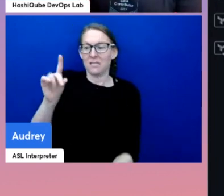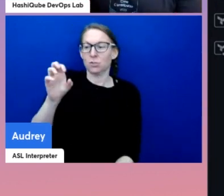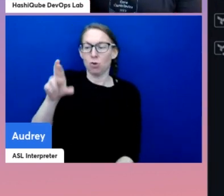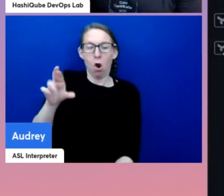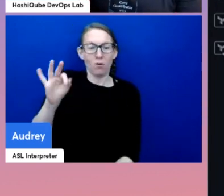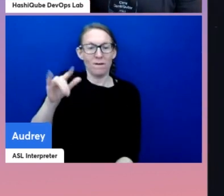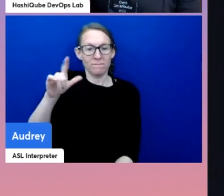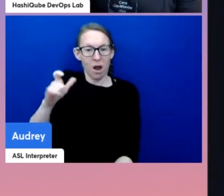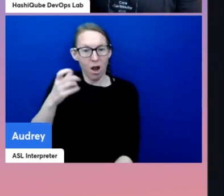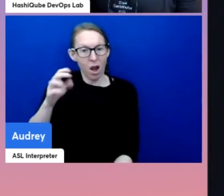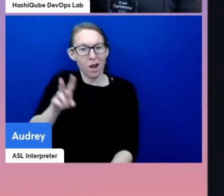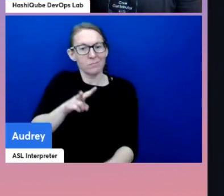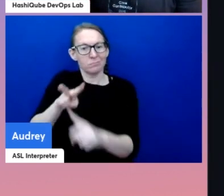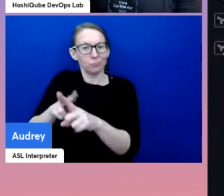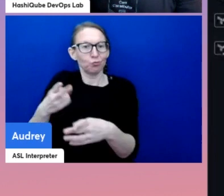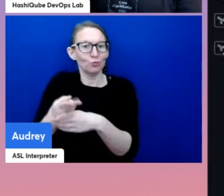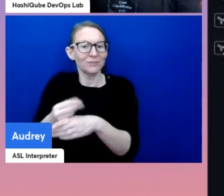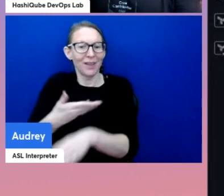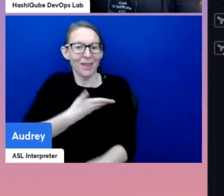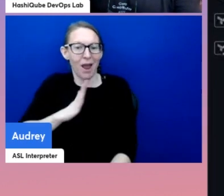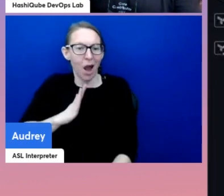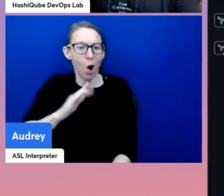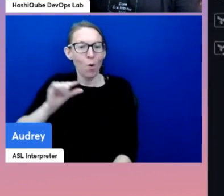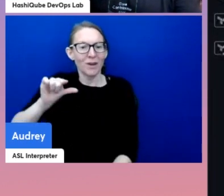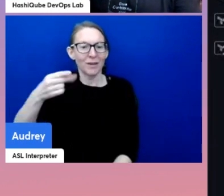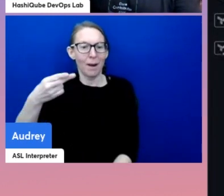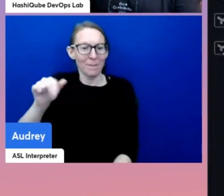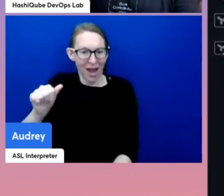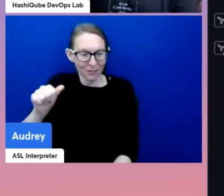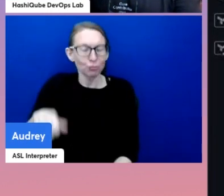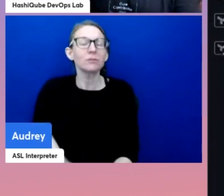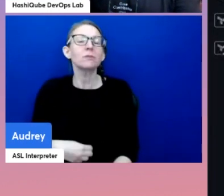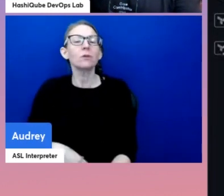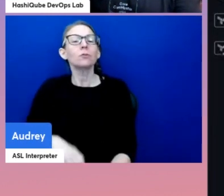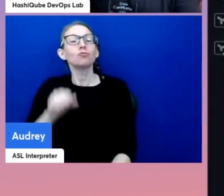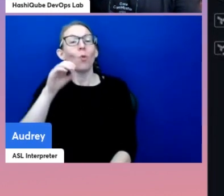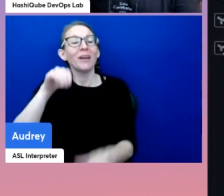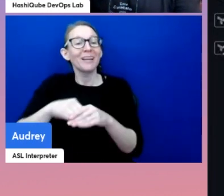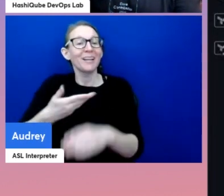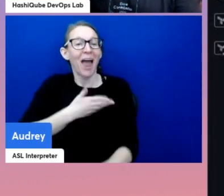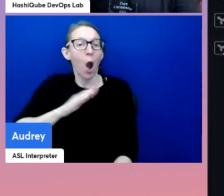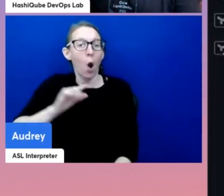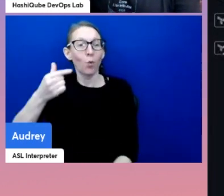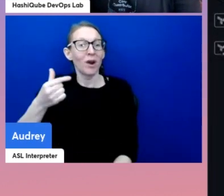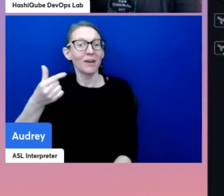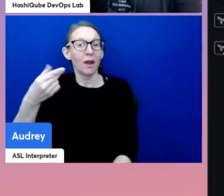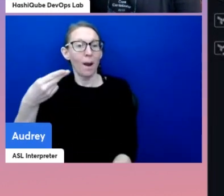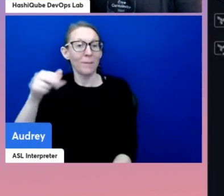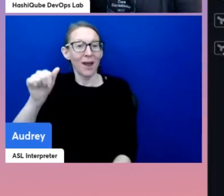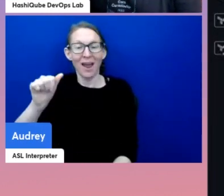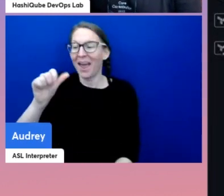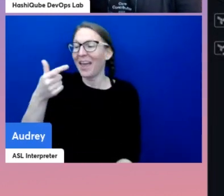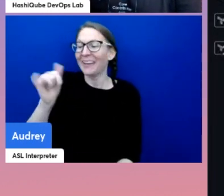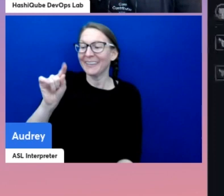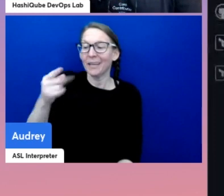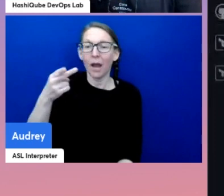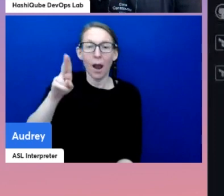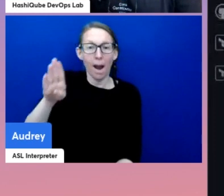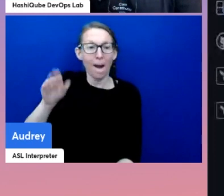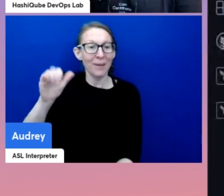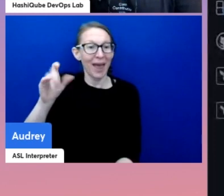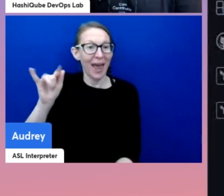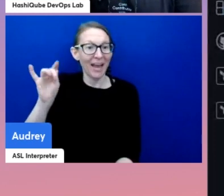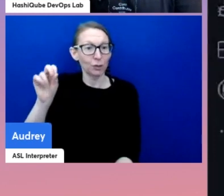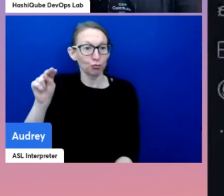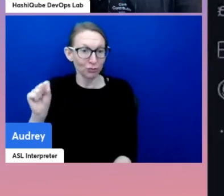GitHub Actions. Well, we can do that too. So in our GitHub Actions pipeline, and I just